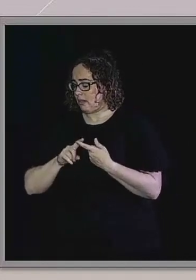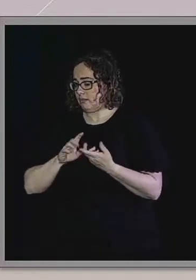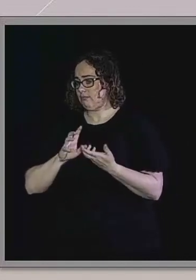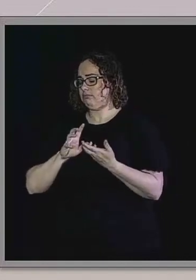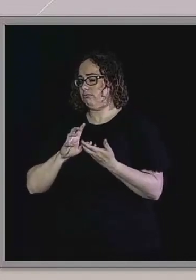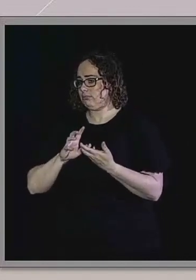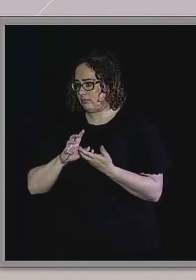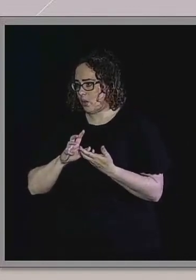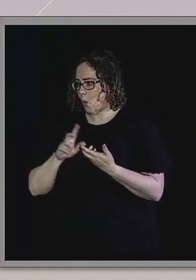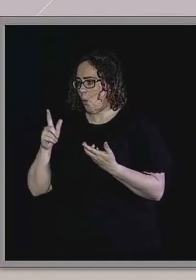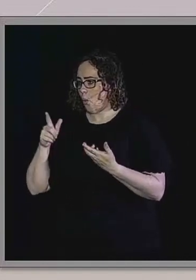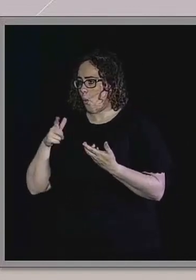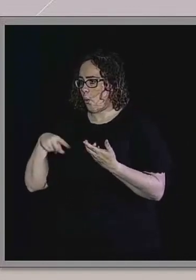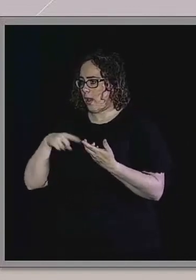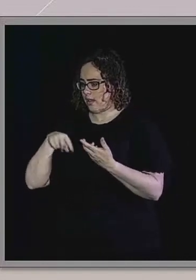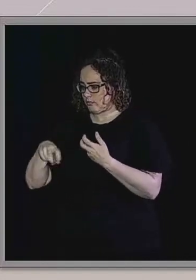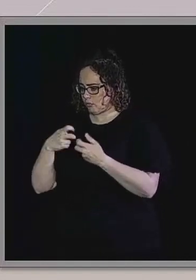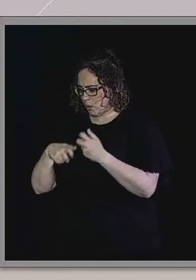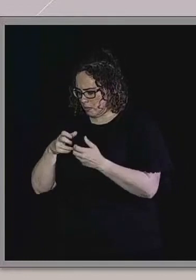Why?